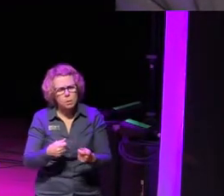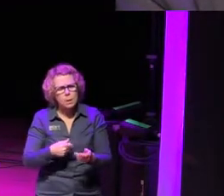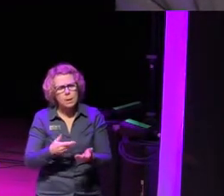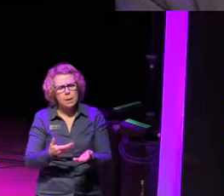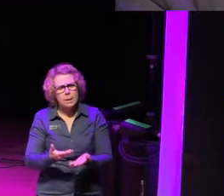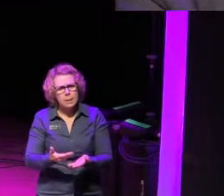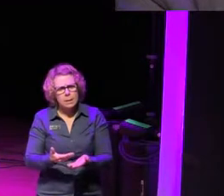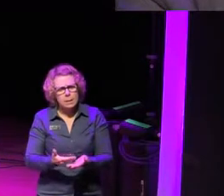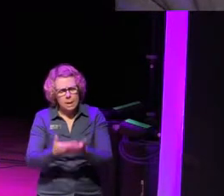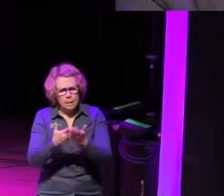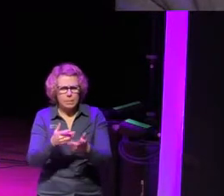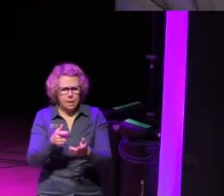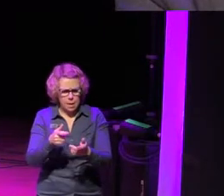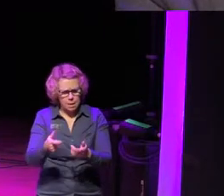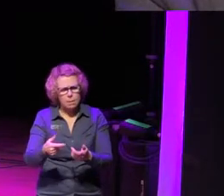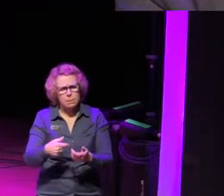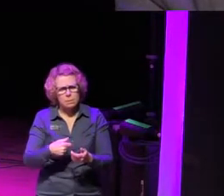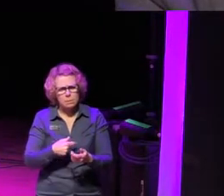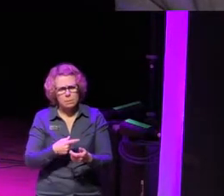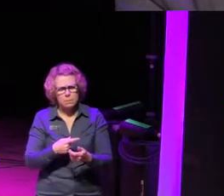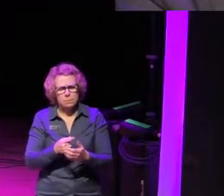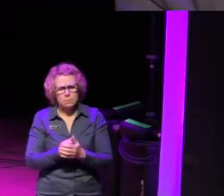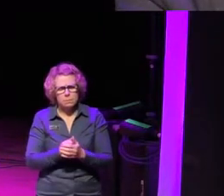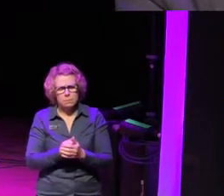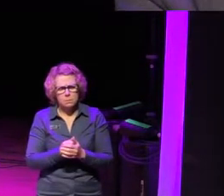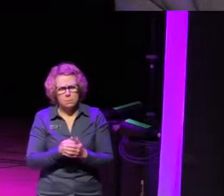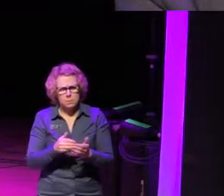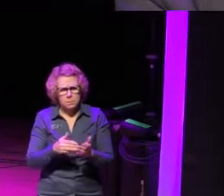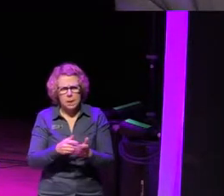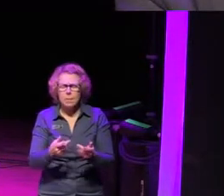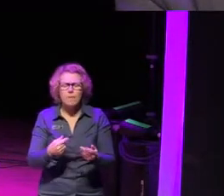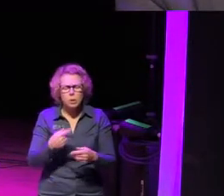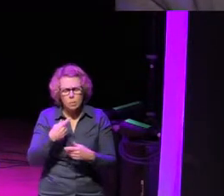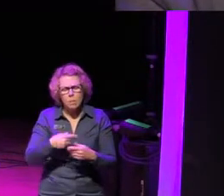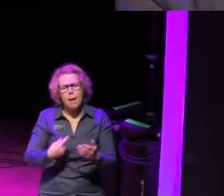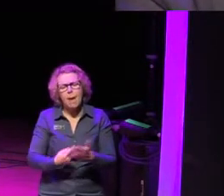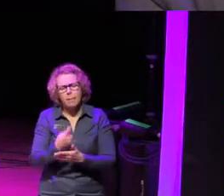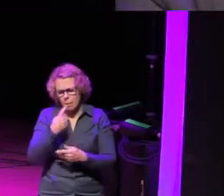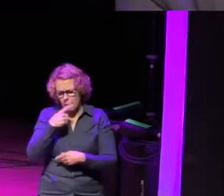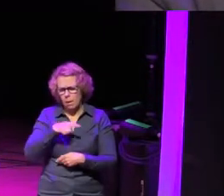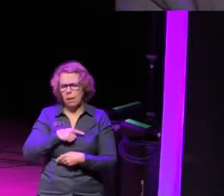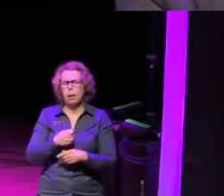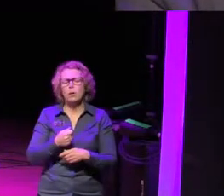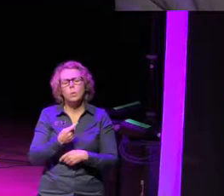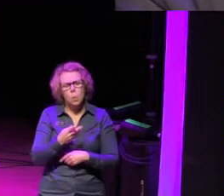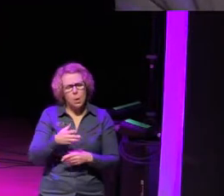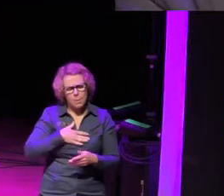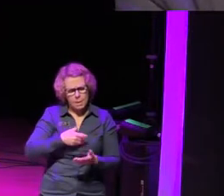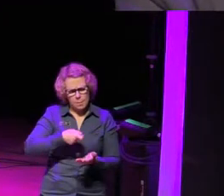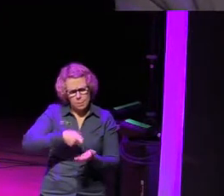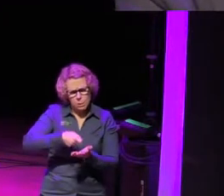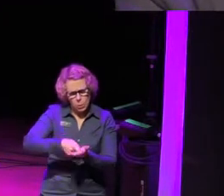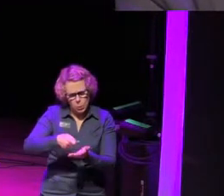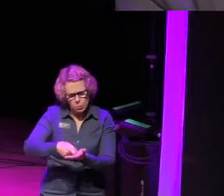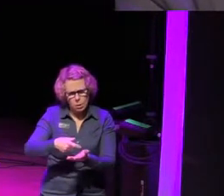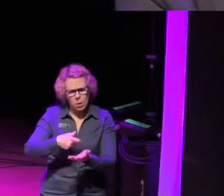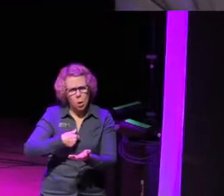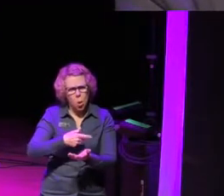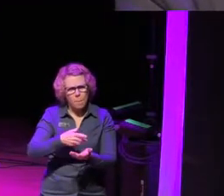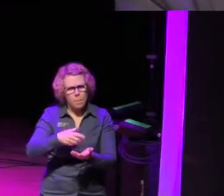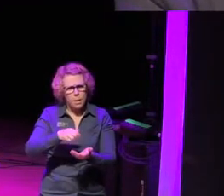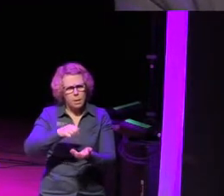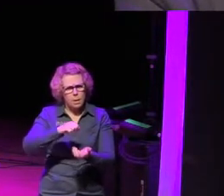and supports you. And what eventually happened to me was that some of the decisions I made, when there's a political